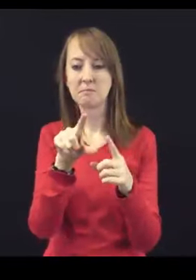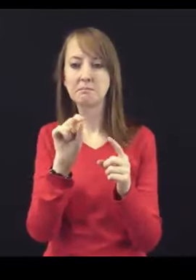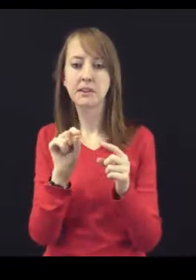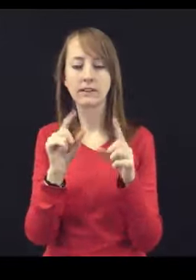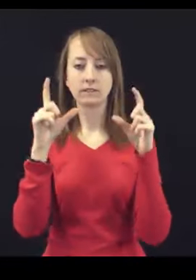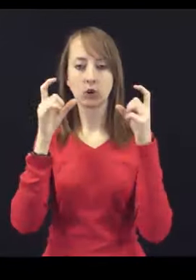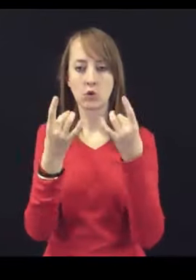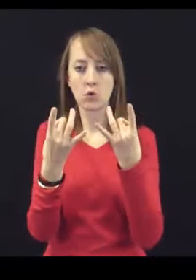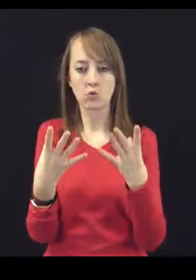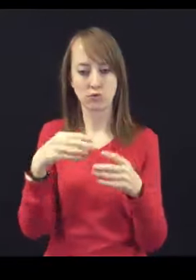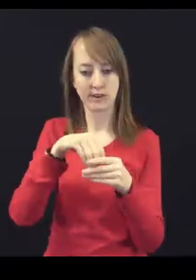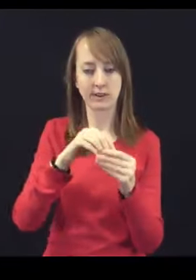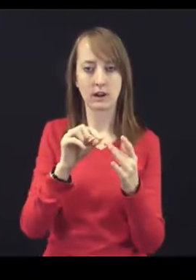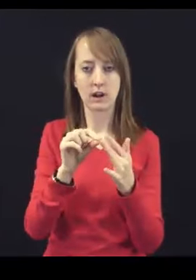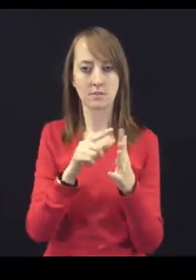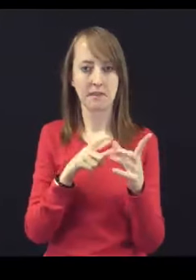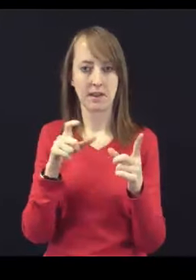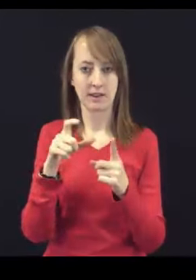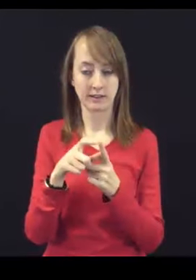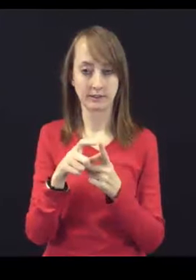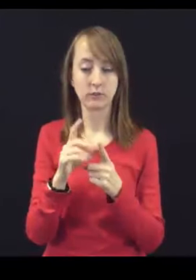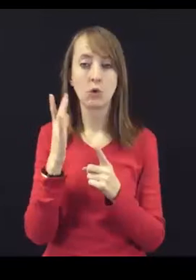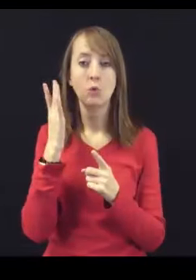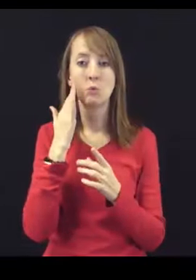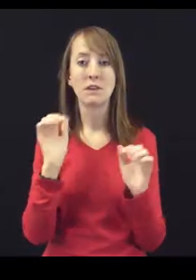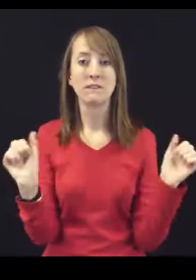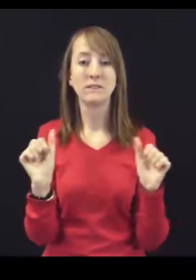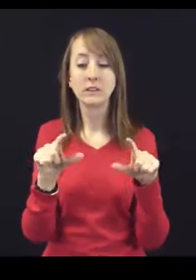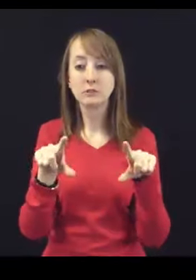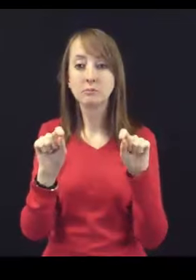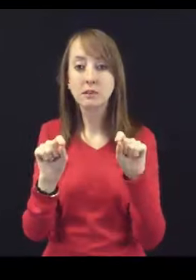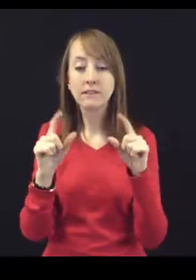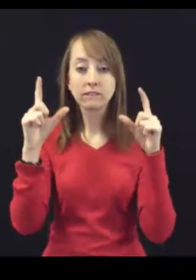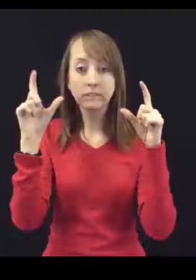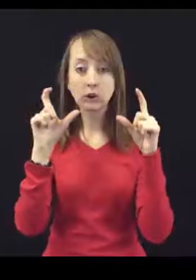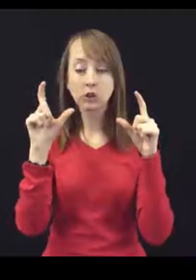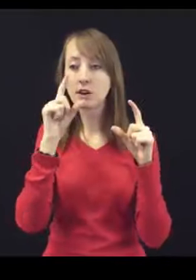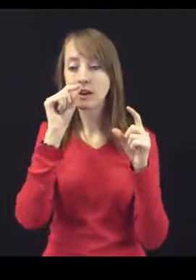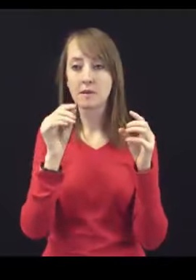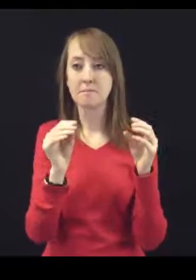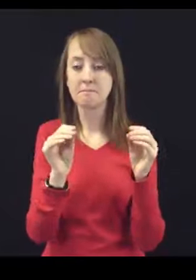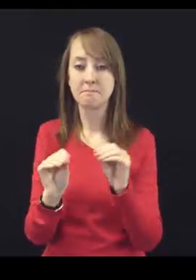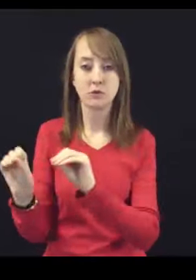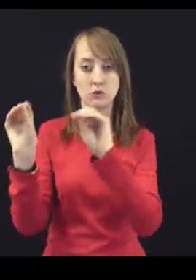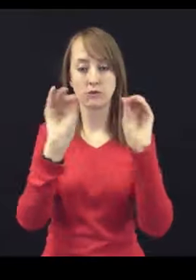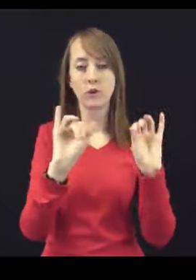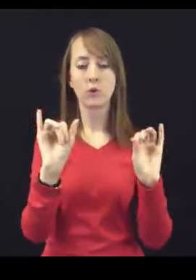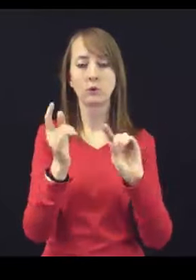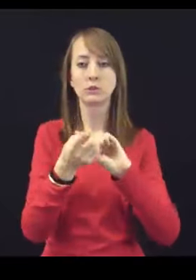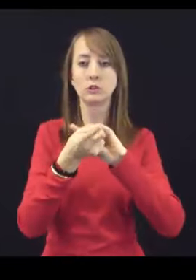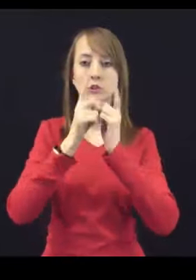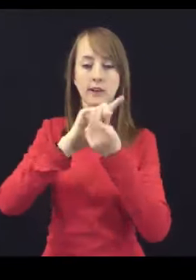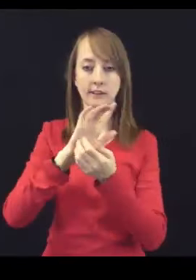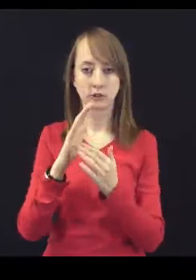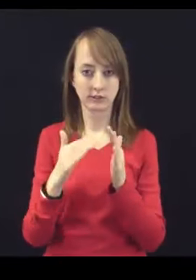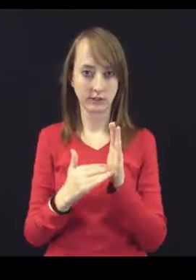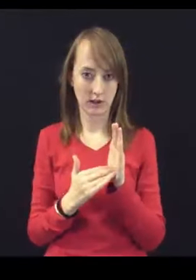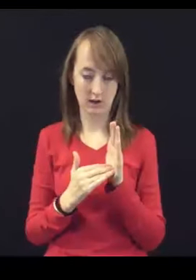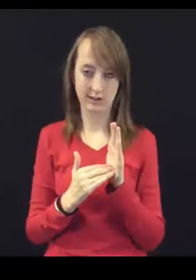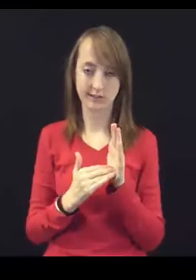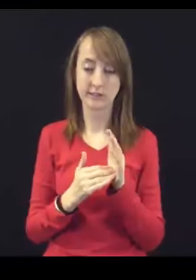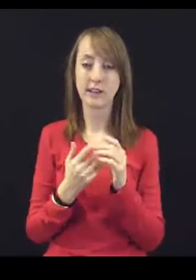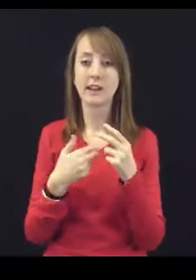on the next field to start entering that field's information. Tap and swipe to scroll all the list of fields, as some will get hidden by the